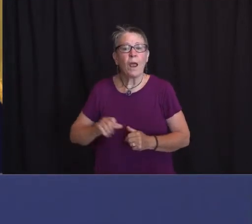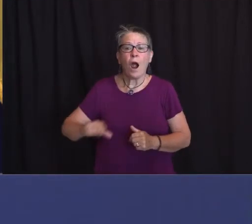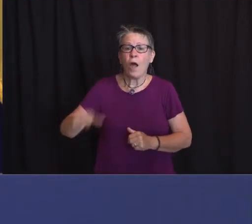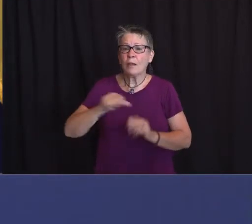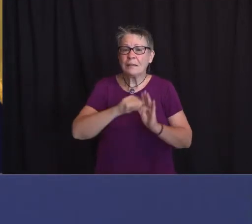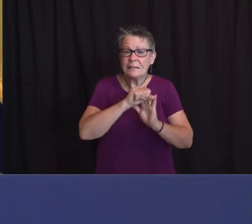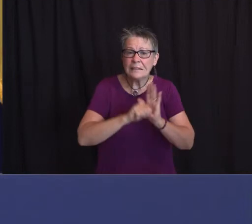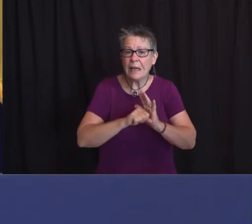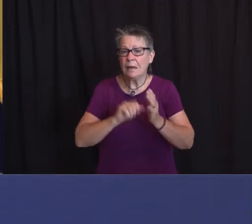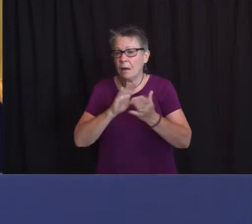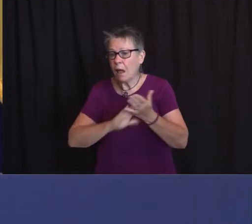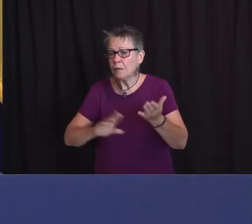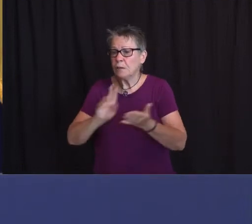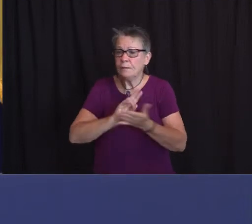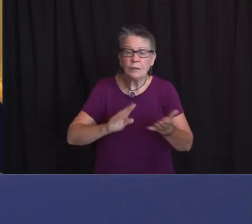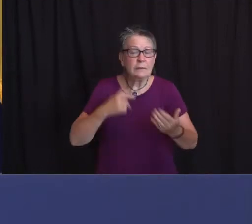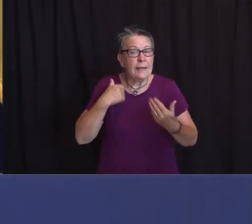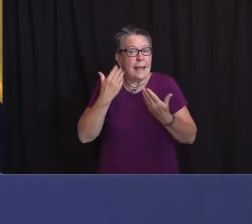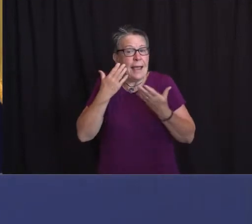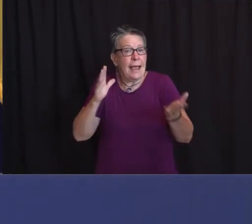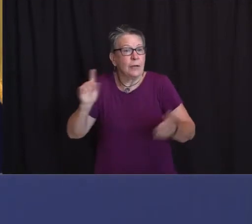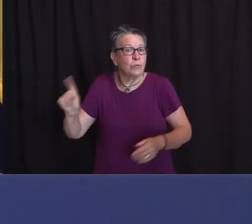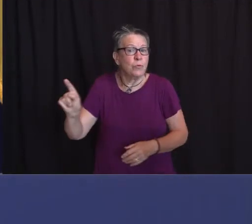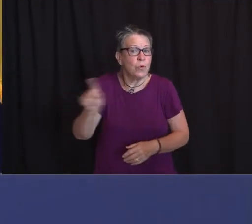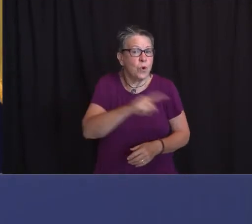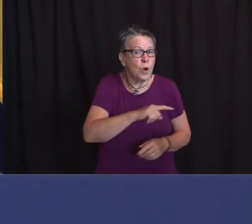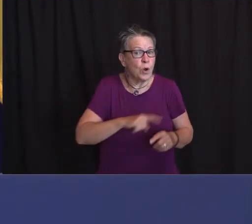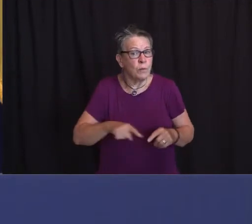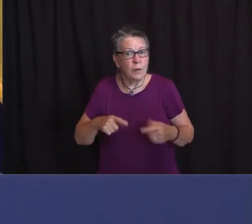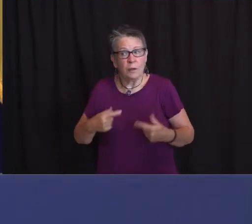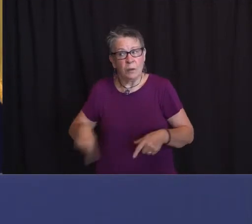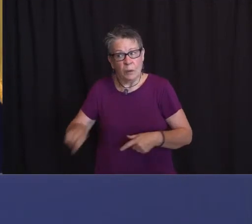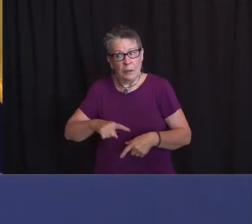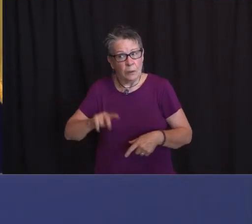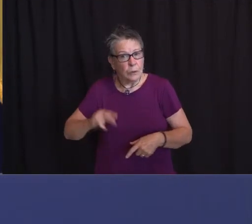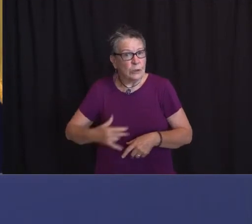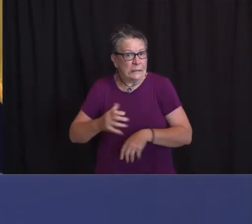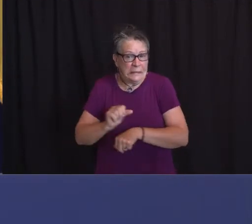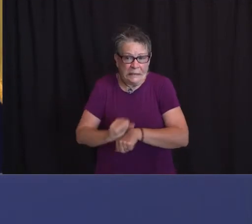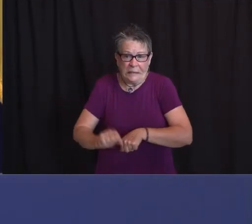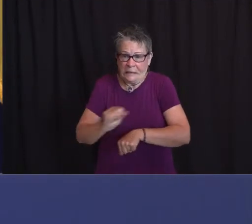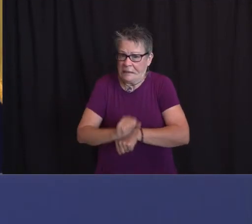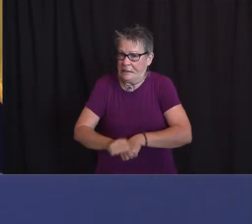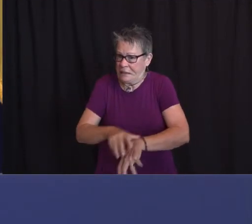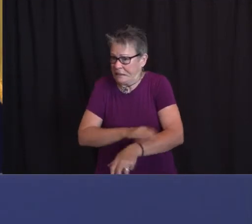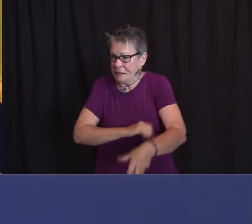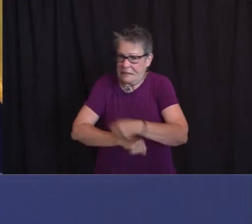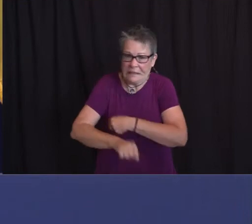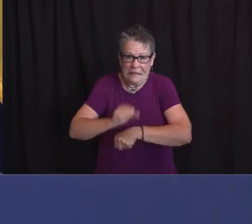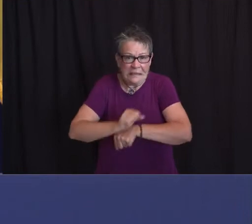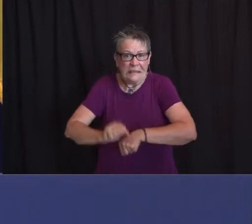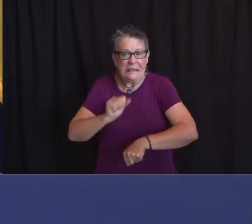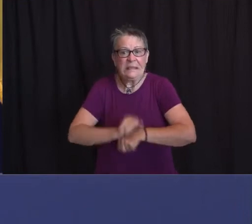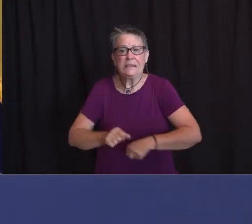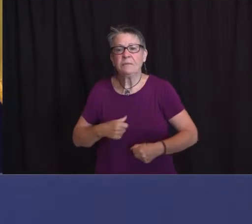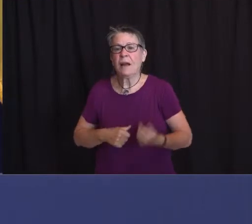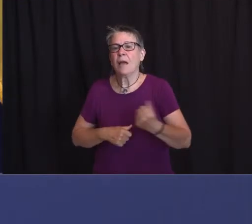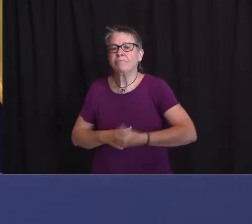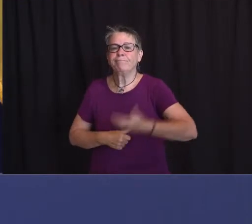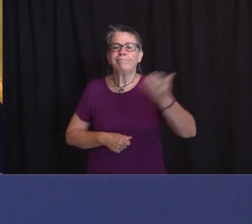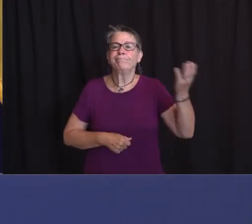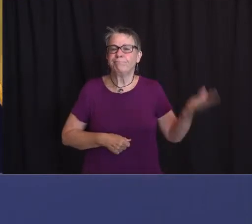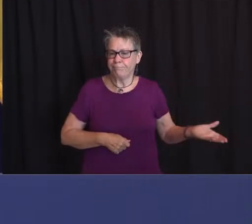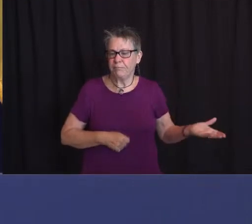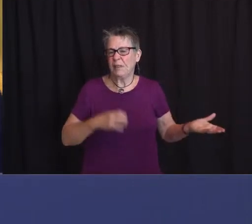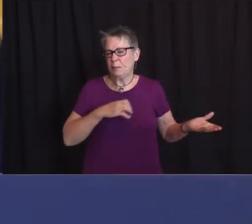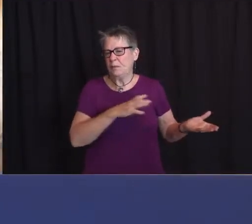are, so hats off to you. I jumped the gun, but here we go. Please help me welcome the woman who needs no introduction, the Commissioner of the Department of Health,